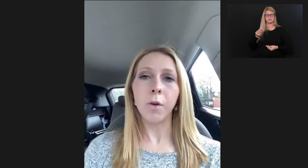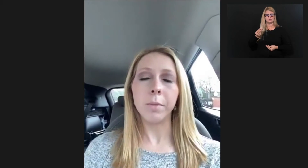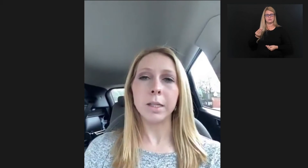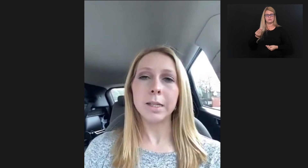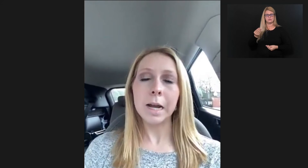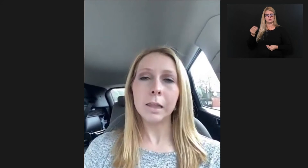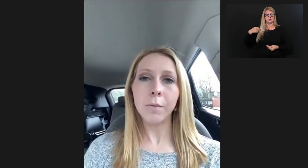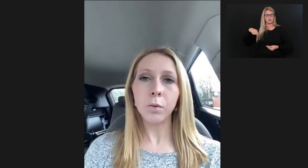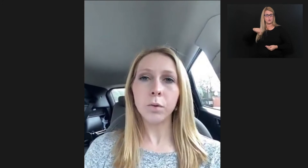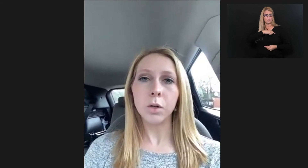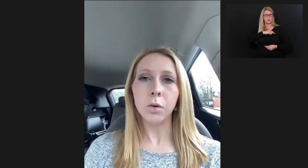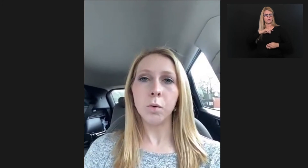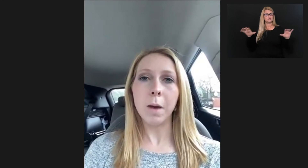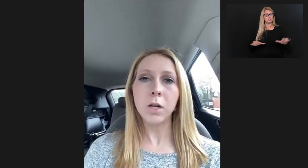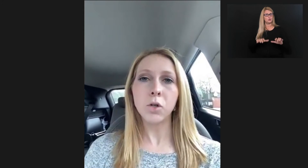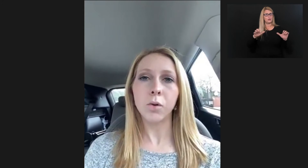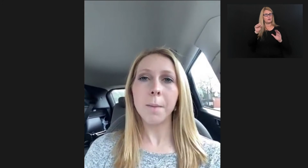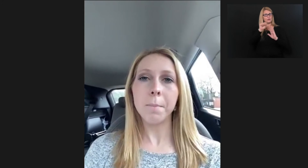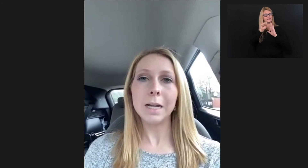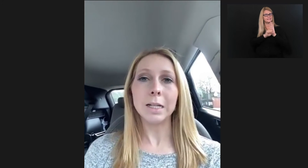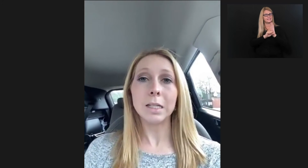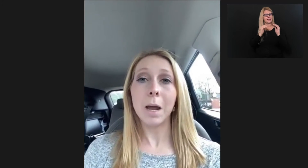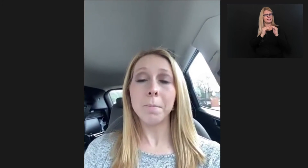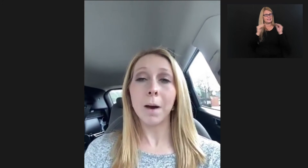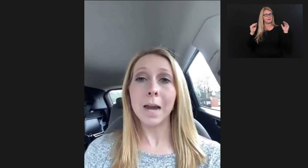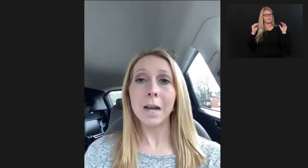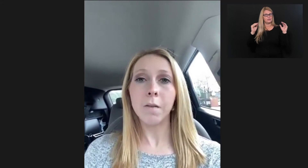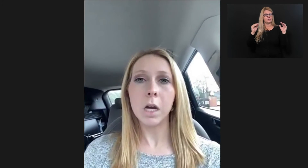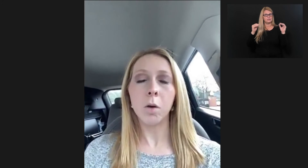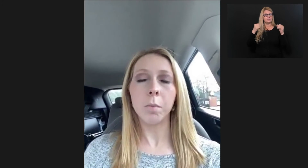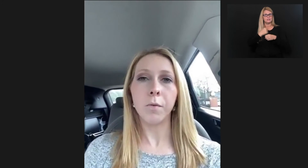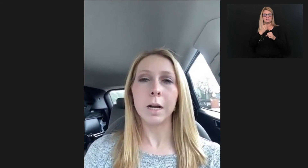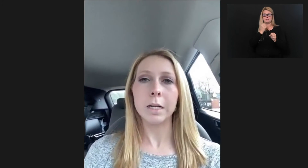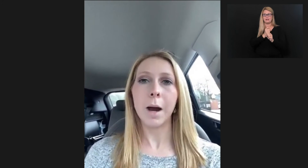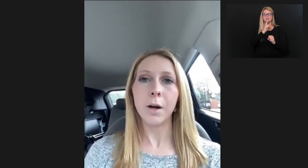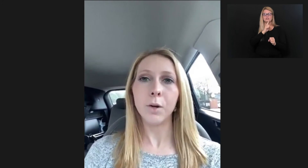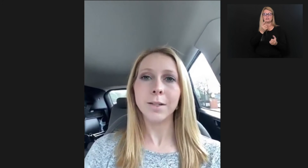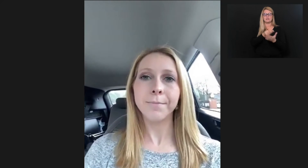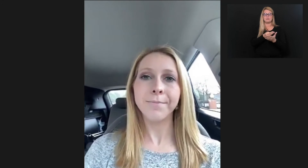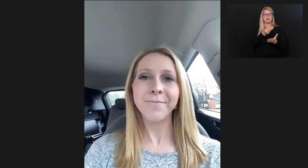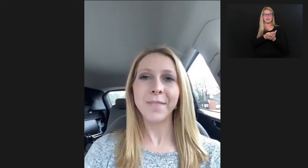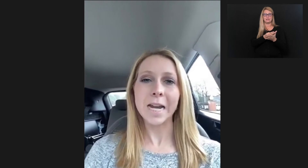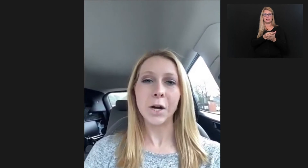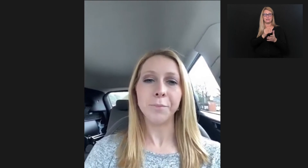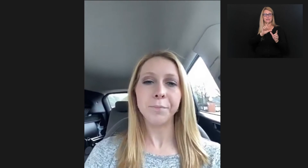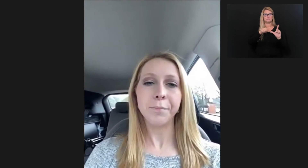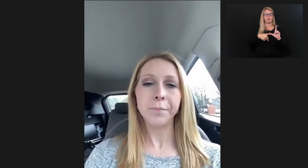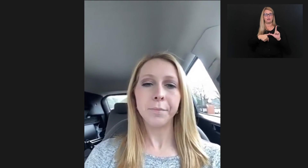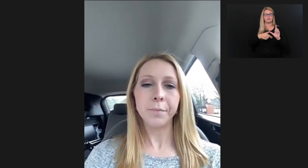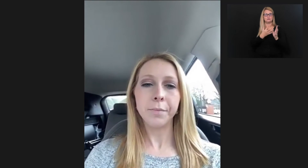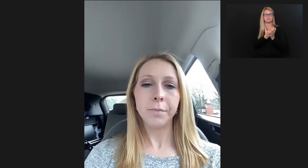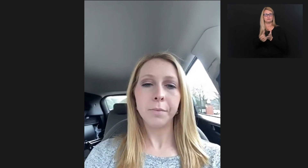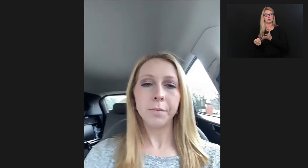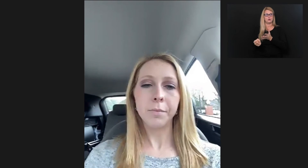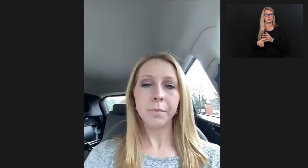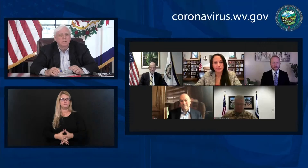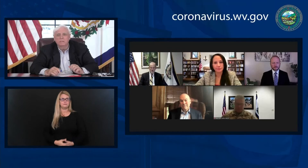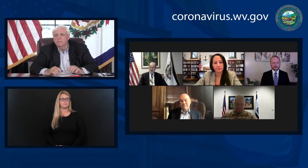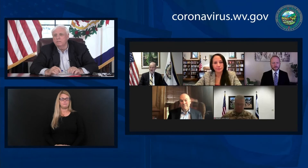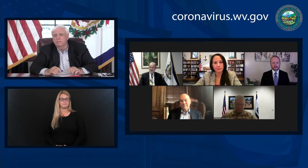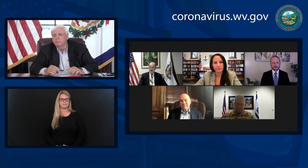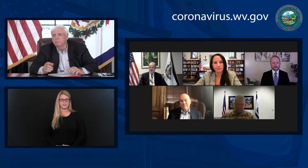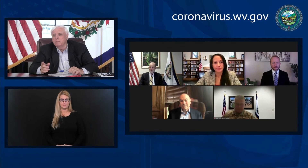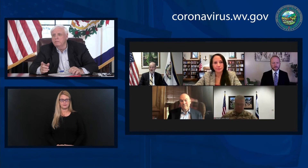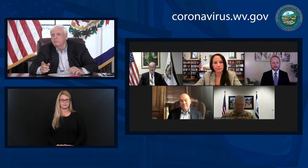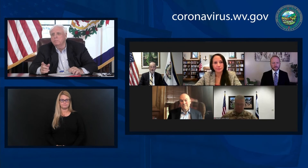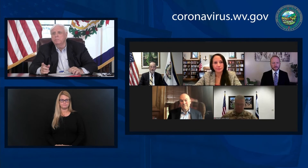doing from the state level to make sure that money is spent by the end of the year before it expires? Thank you. Okay, is